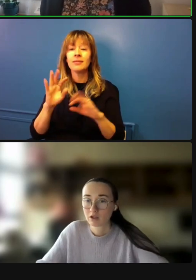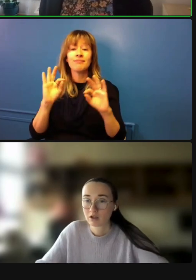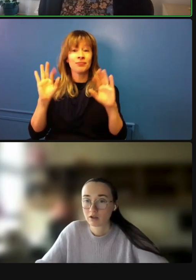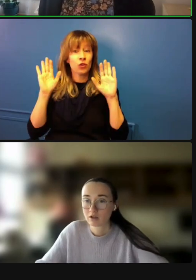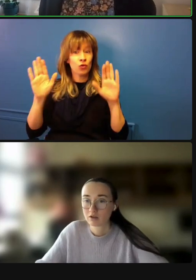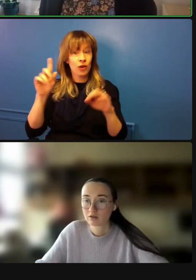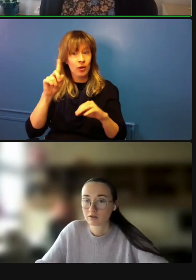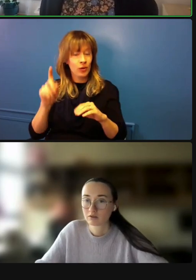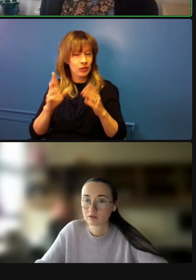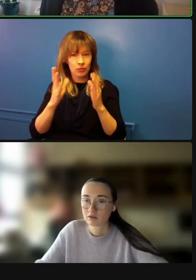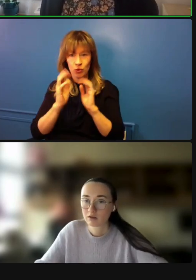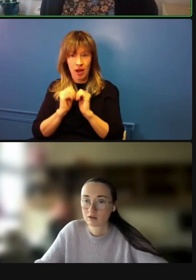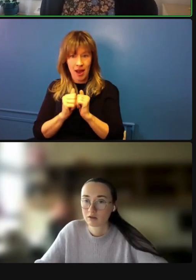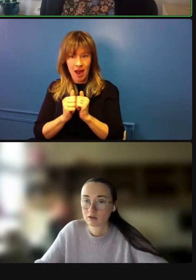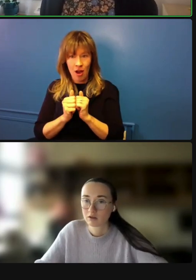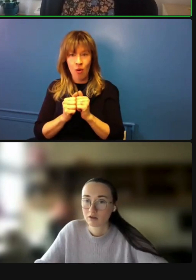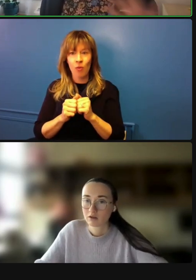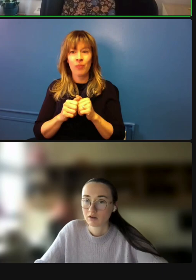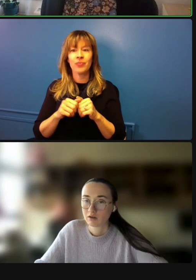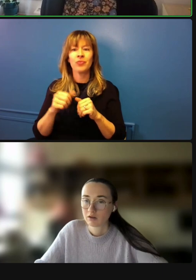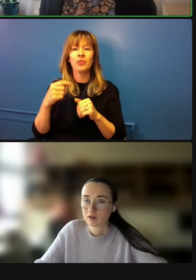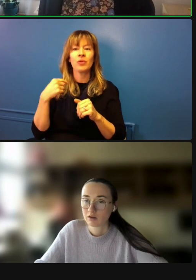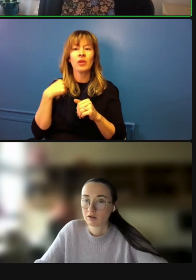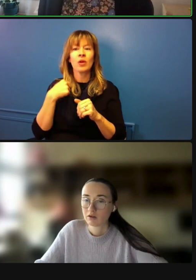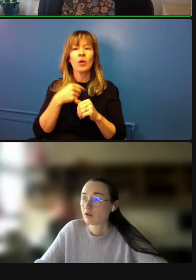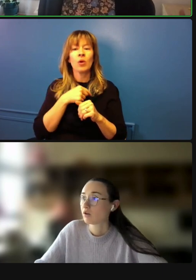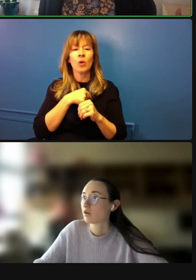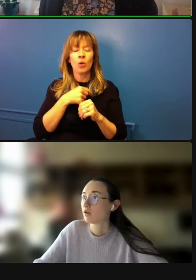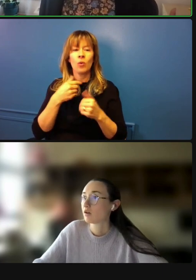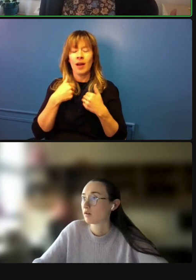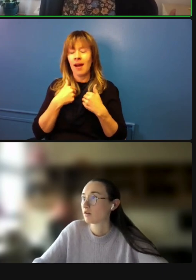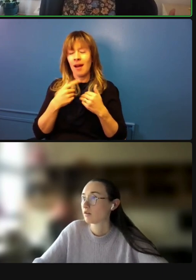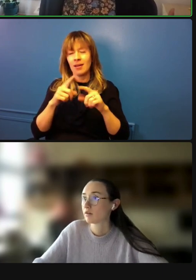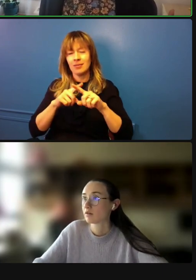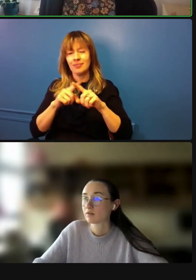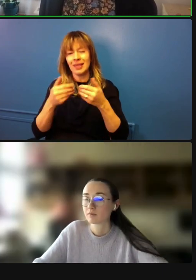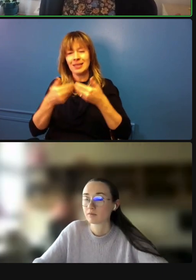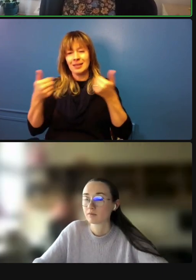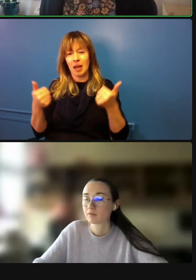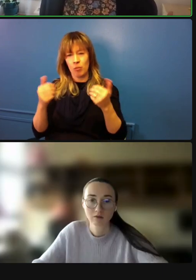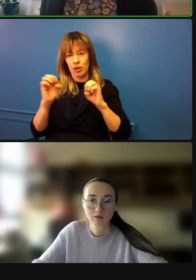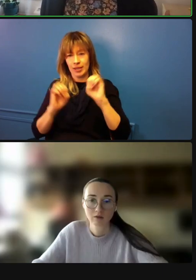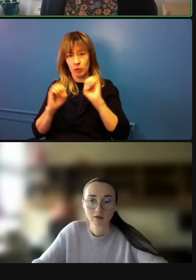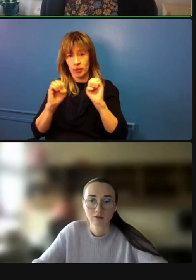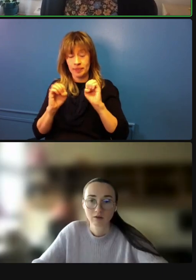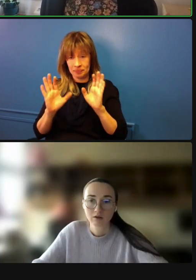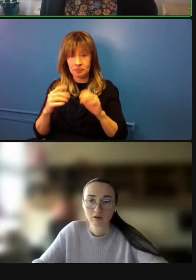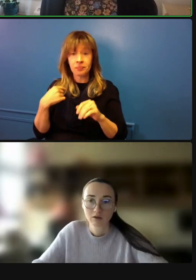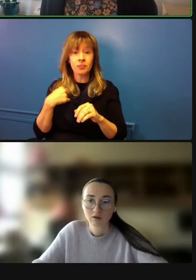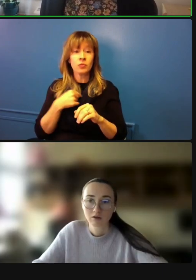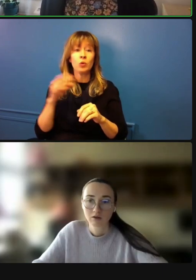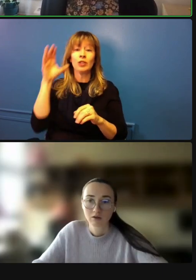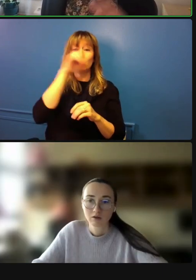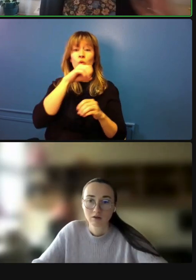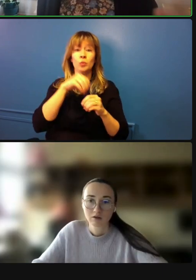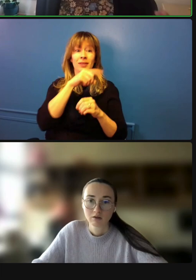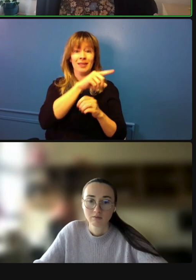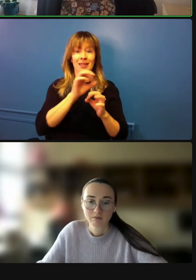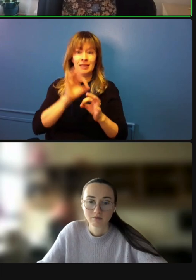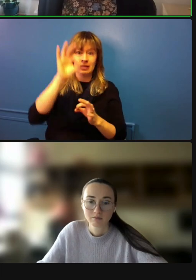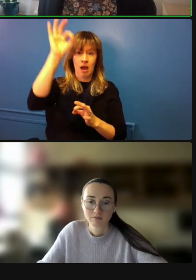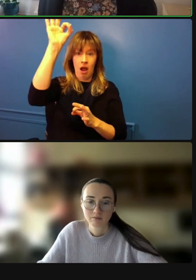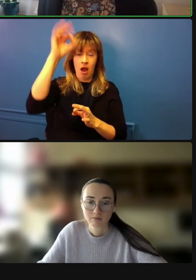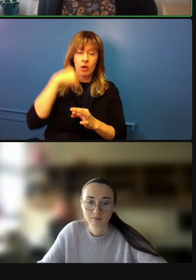How we did this is we had separate experiments for these. So we assumed that in these dot videos,